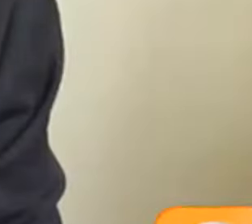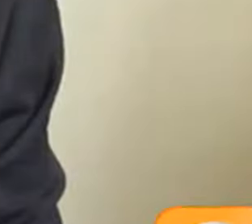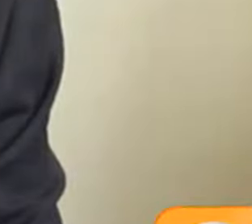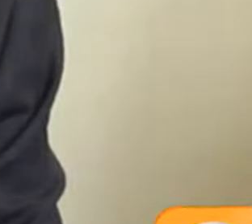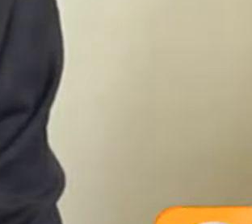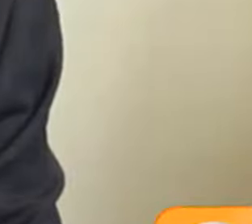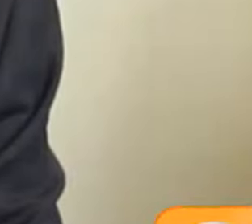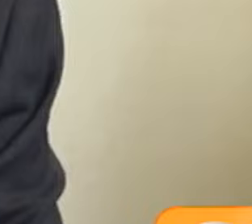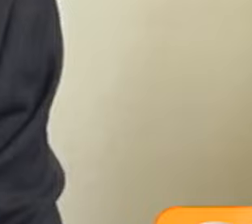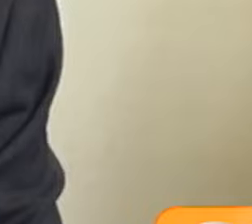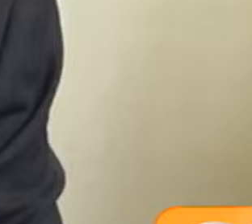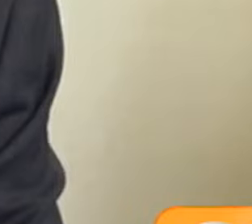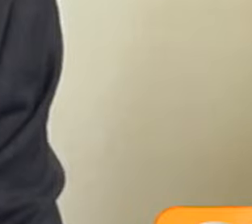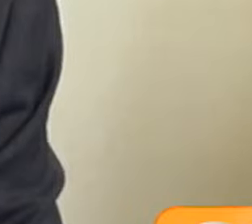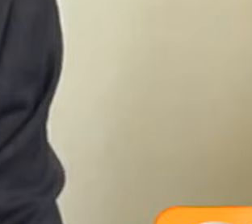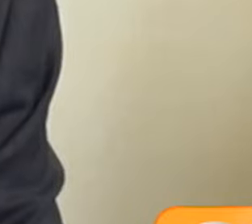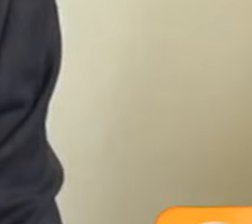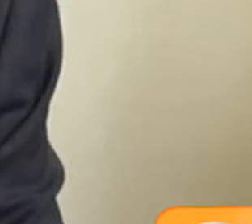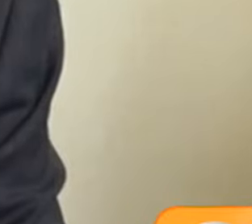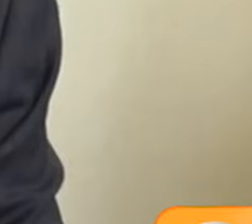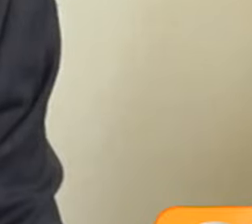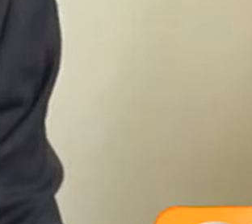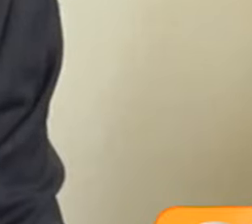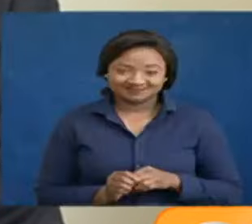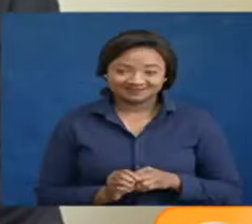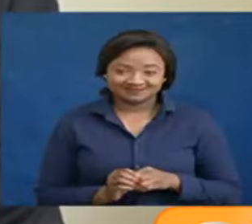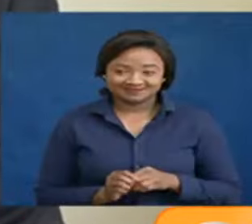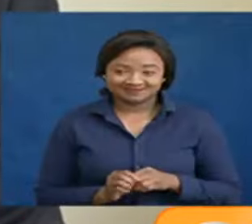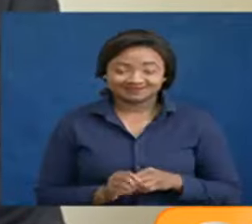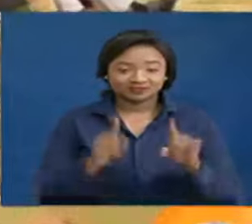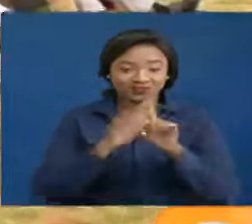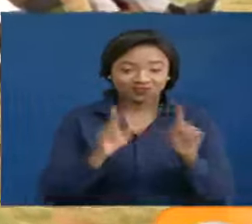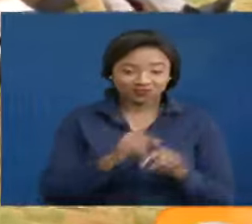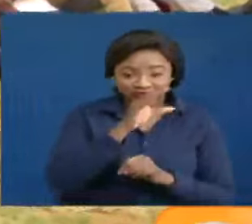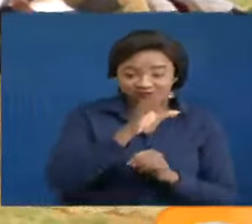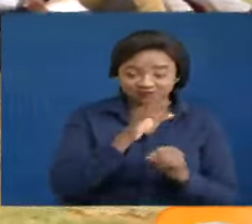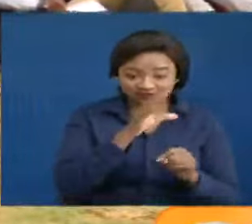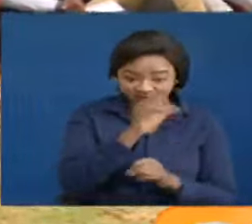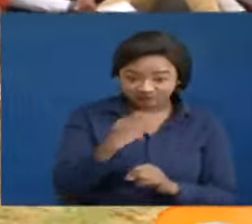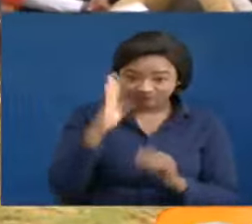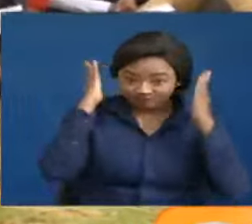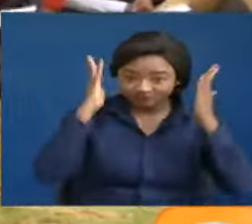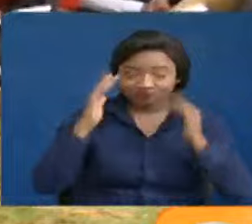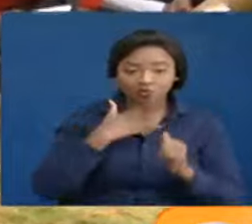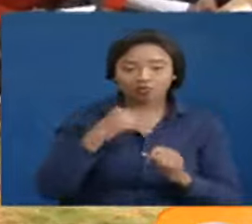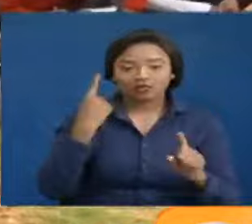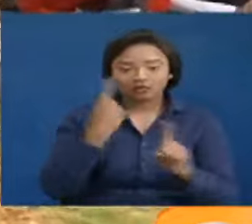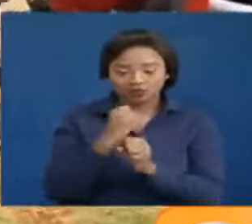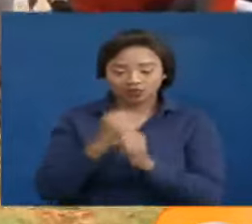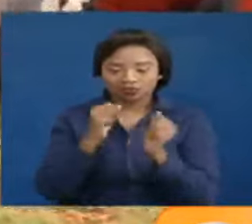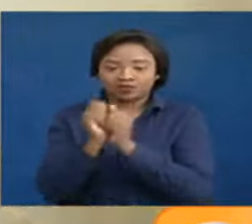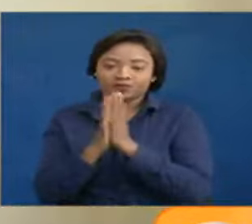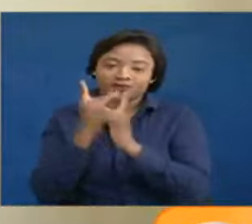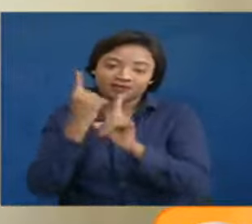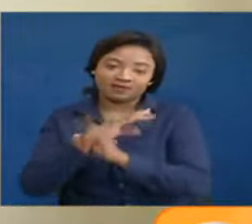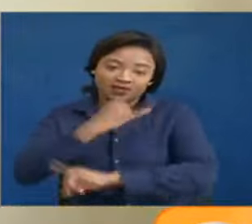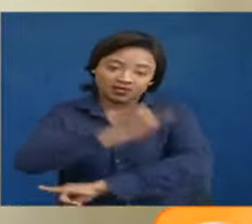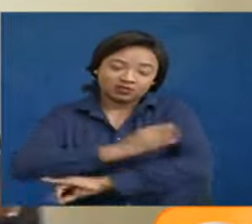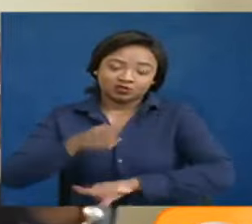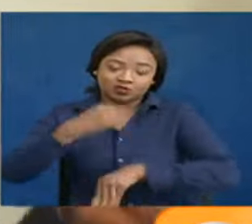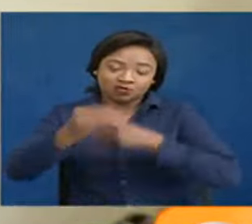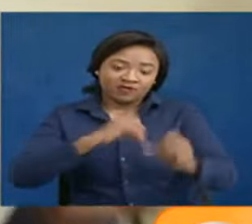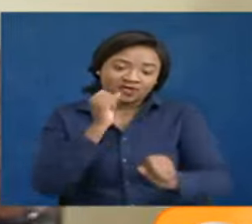Mutua says the government is working with a lineup of financial institutions to provide credit facilities. For example, some countries